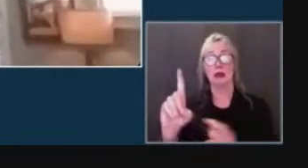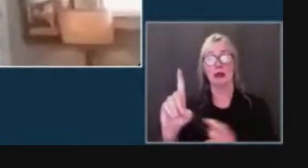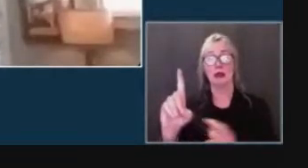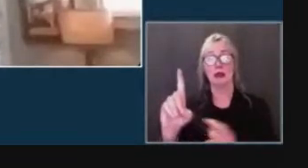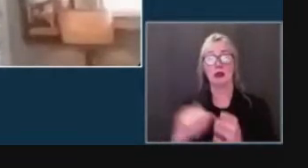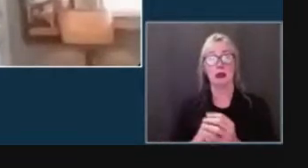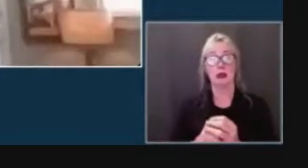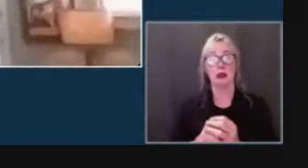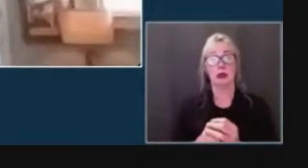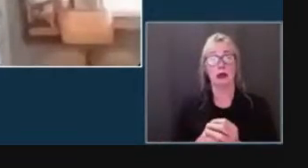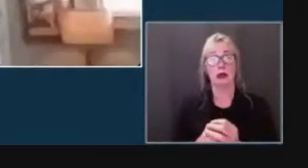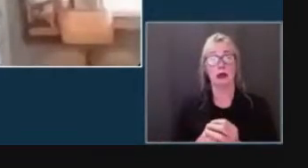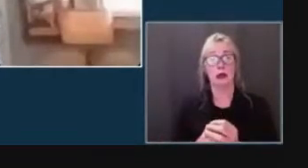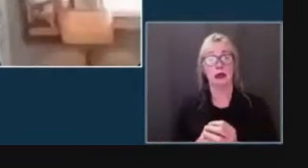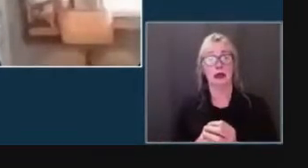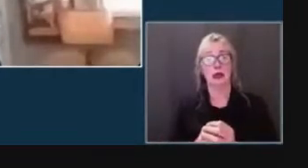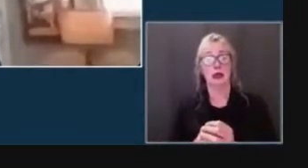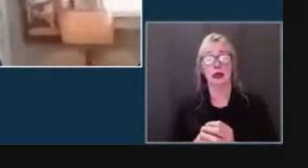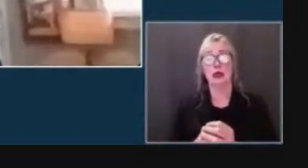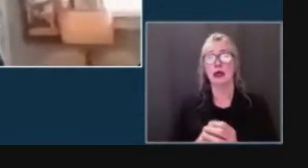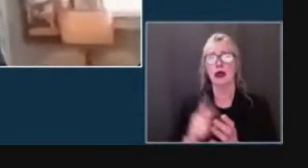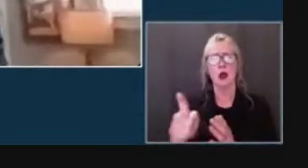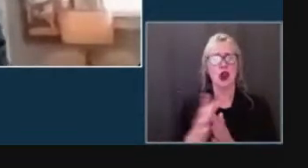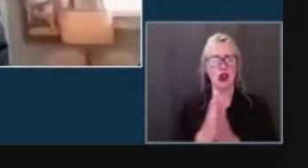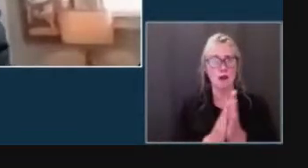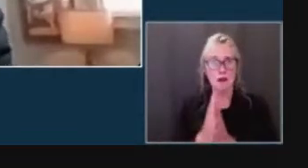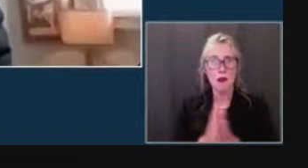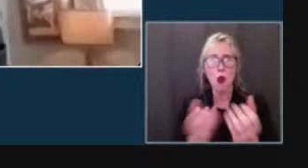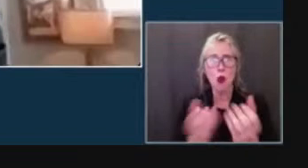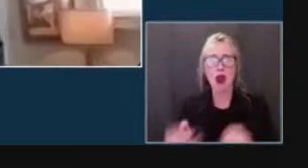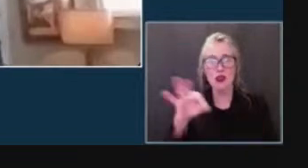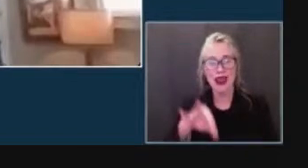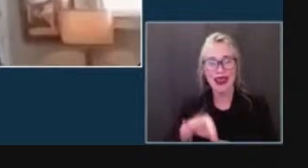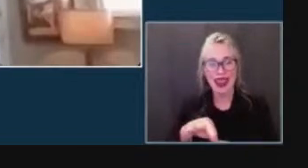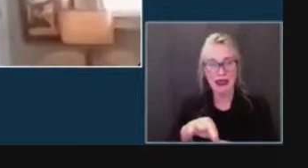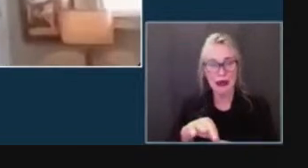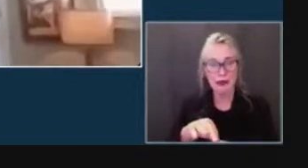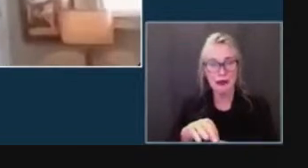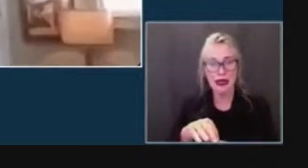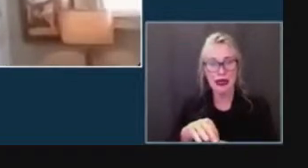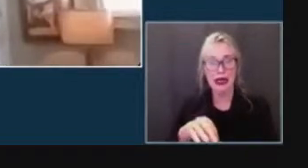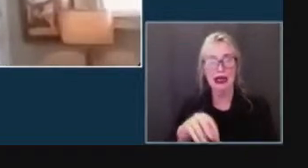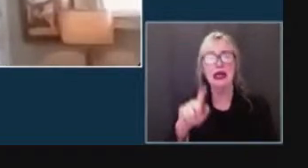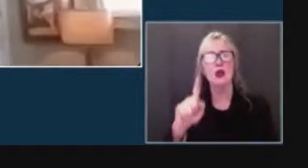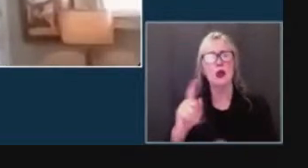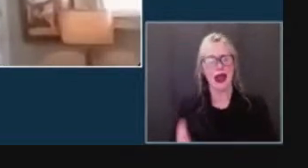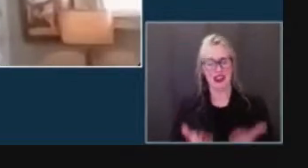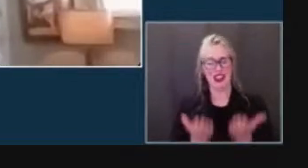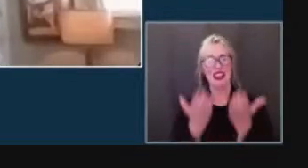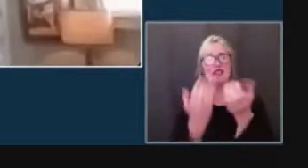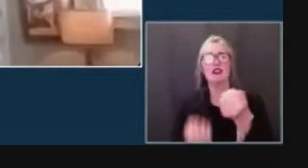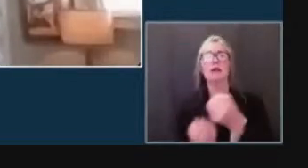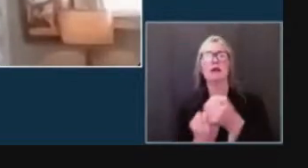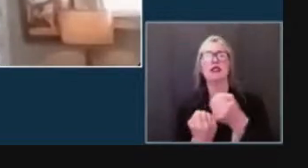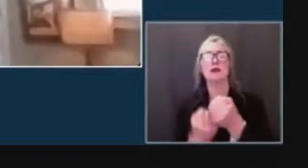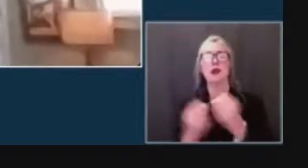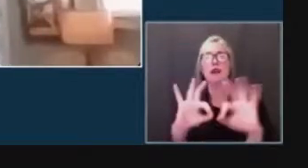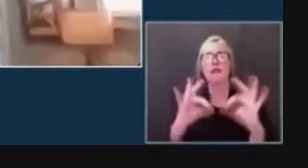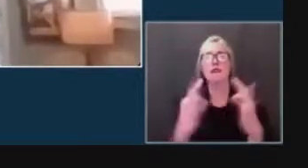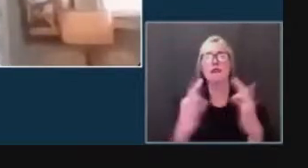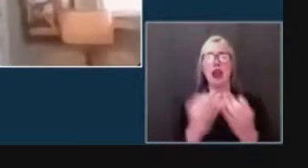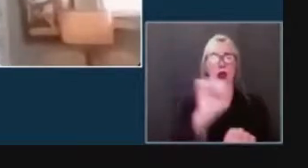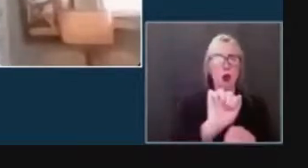work like mad to elect them. They need to fight like mad for policies to lift up working families, unemployed, and working poor.